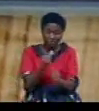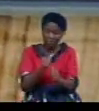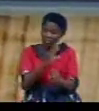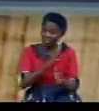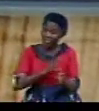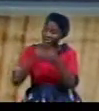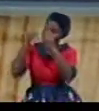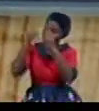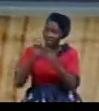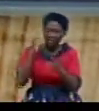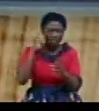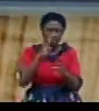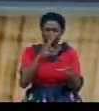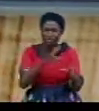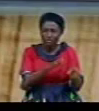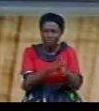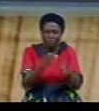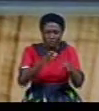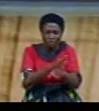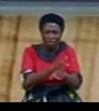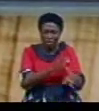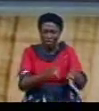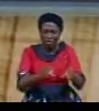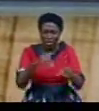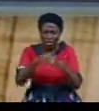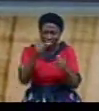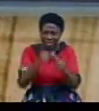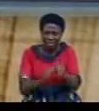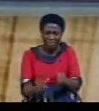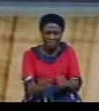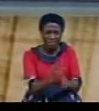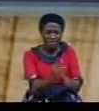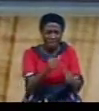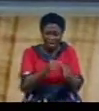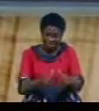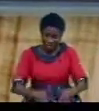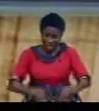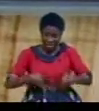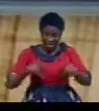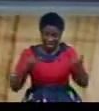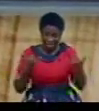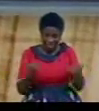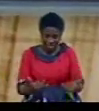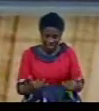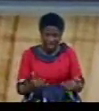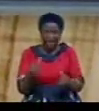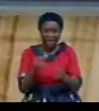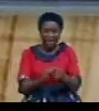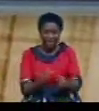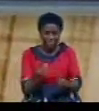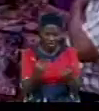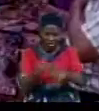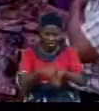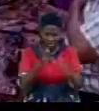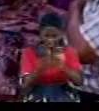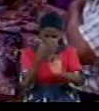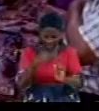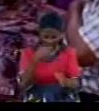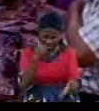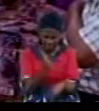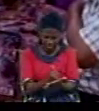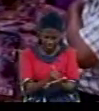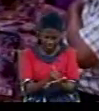will be fulfilled in every life here and everywhere tonight in Jesus